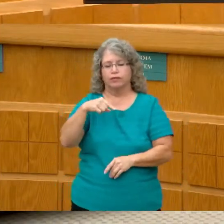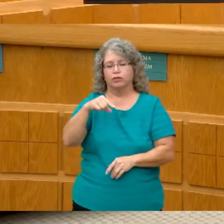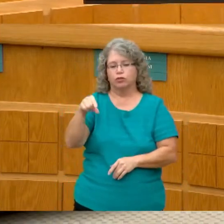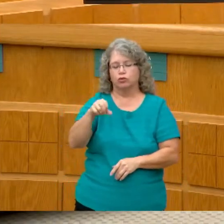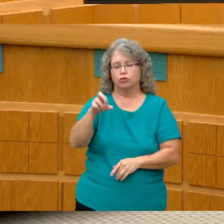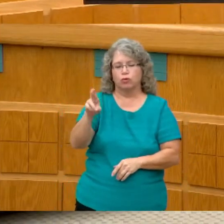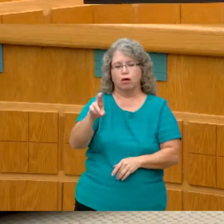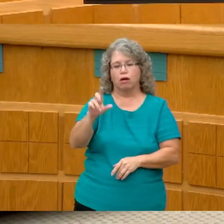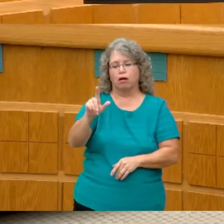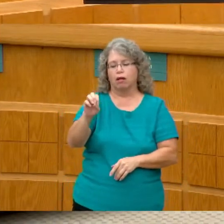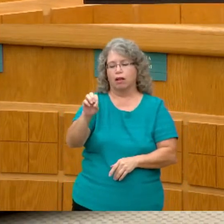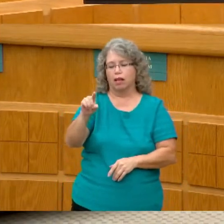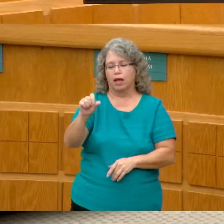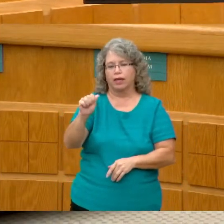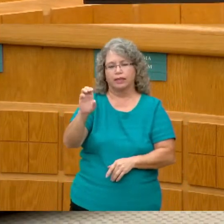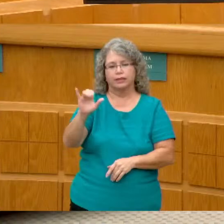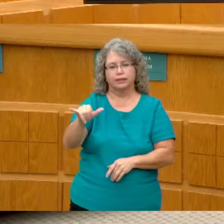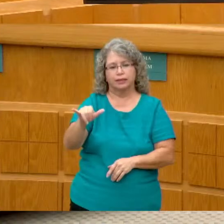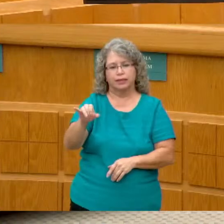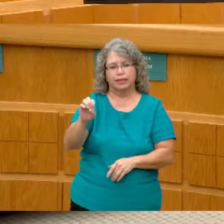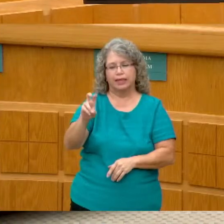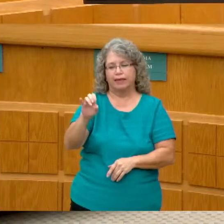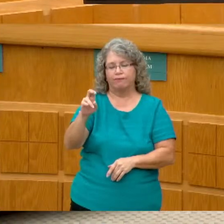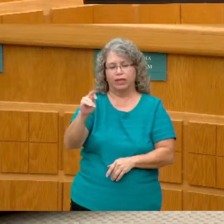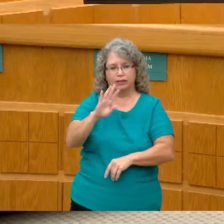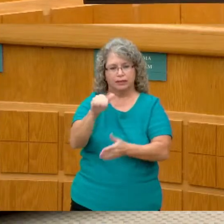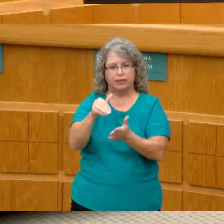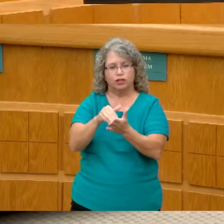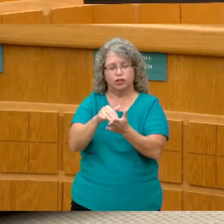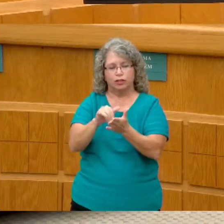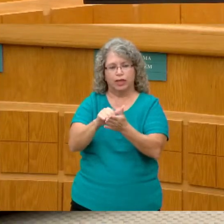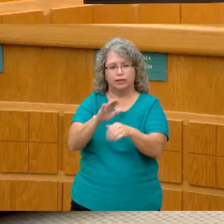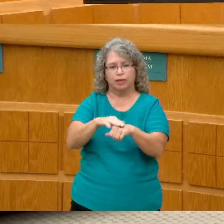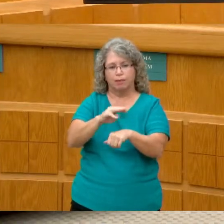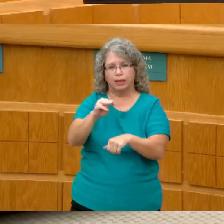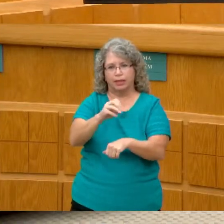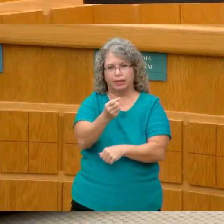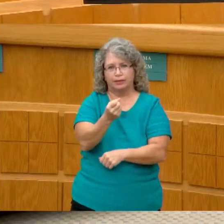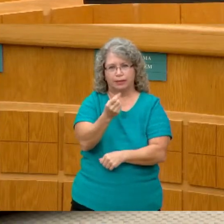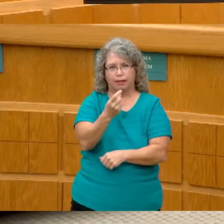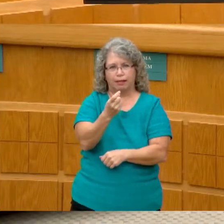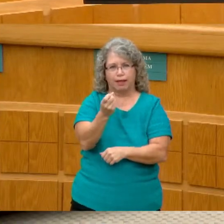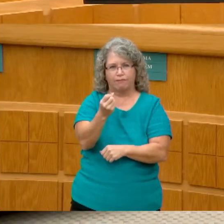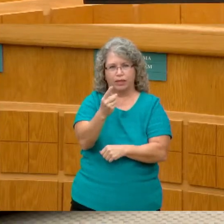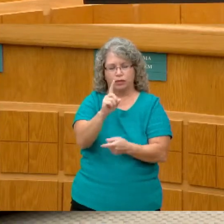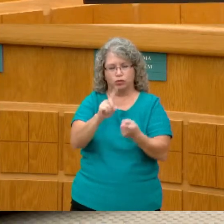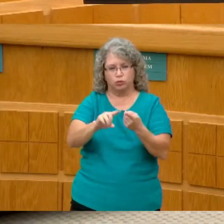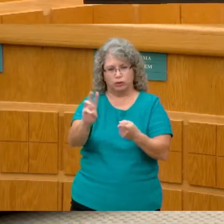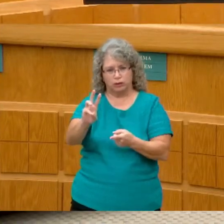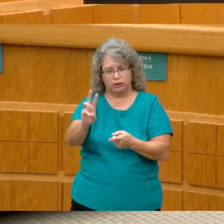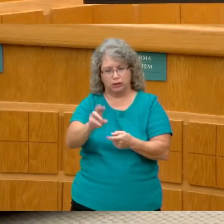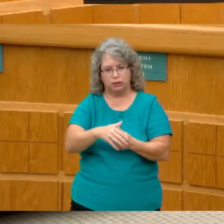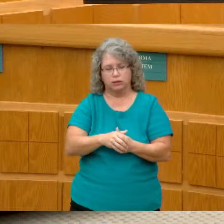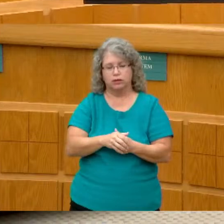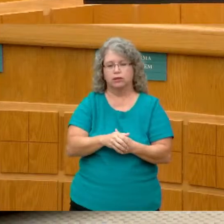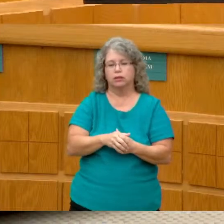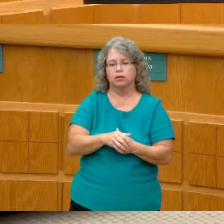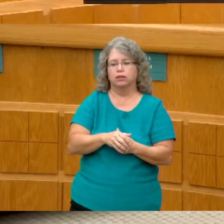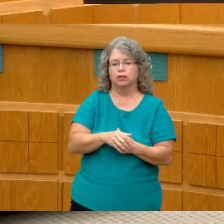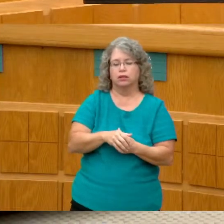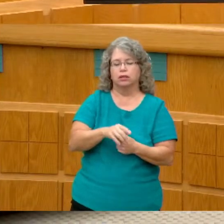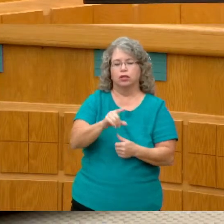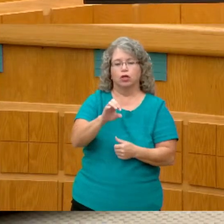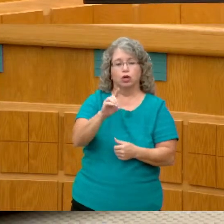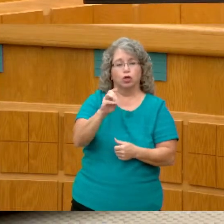That's available on Mondays from 11 a.m. to 6 p.m. On Tuesdays and Thursdays, we have the Goodwill Clearance Store on